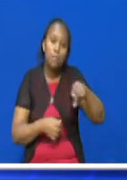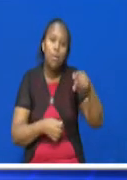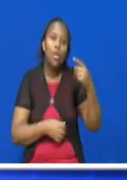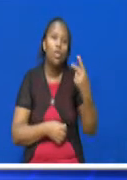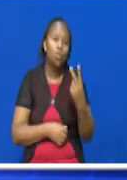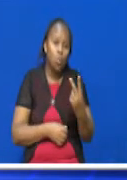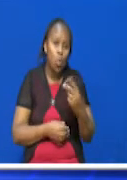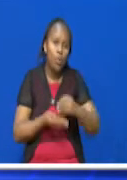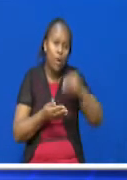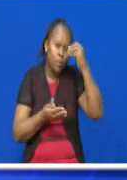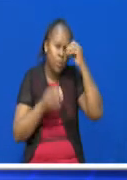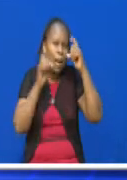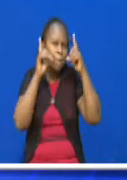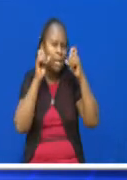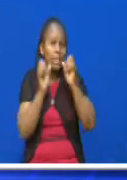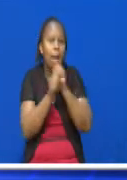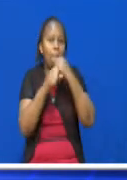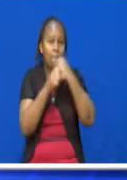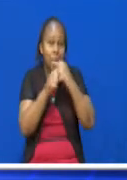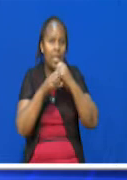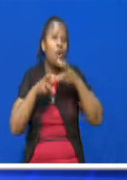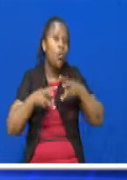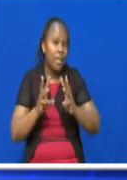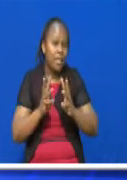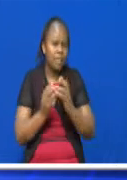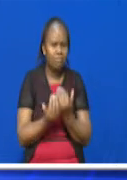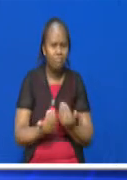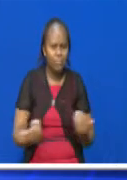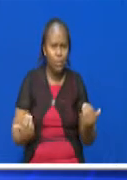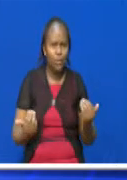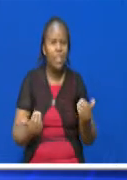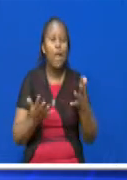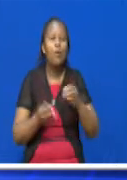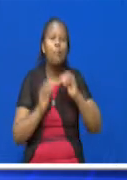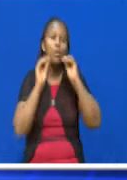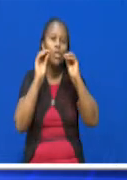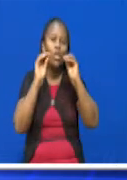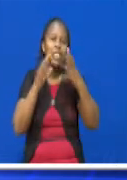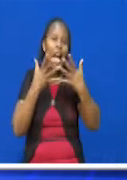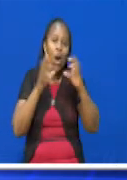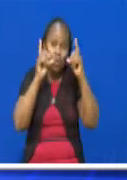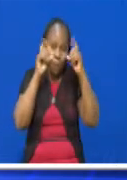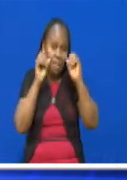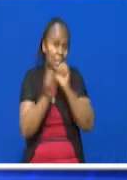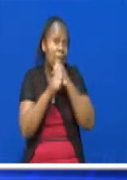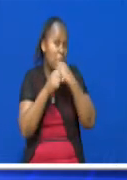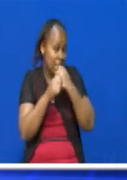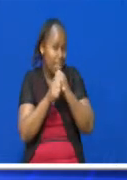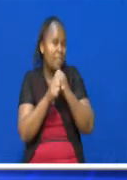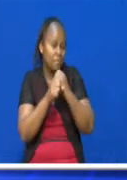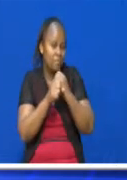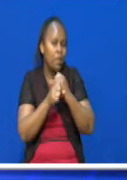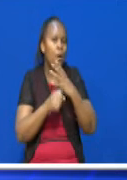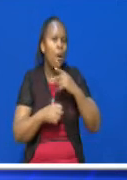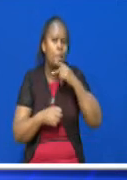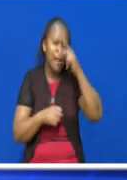going to look at picture making techniques. Yes, our young ones are going to be taught on picture making techniques, so please,